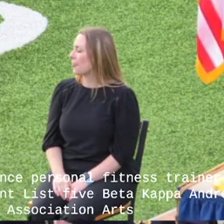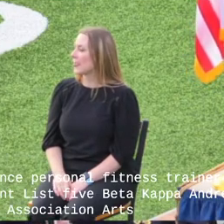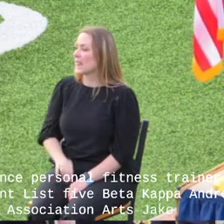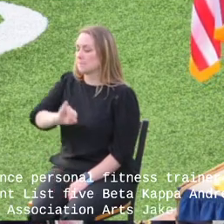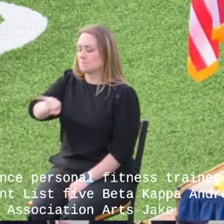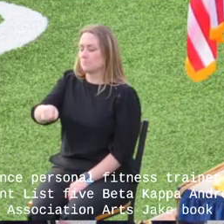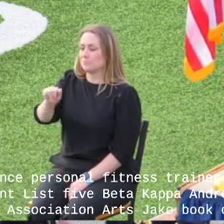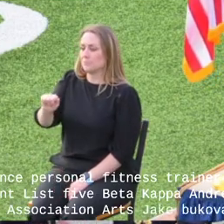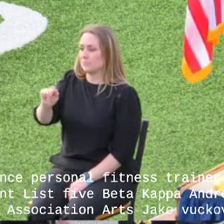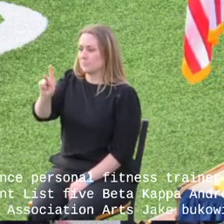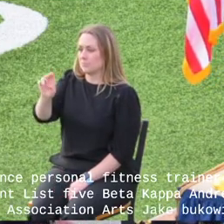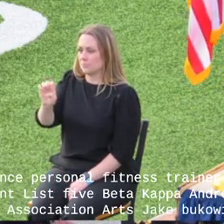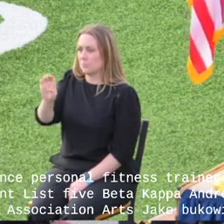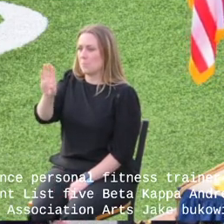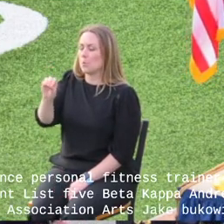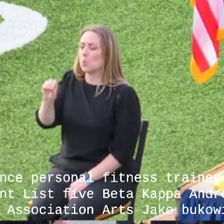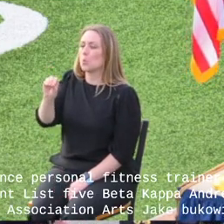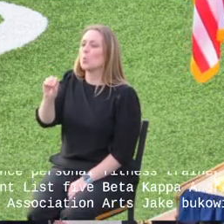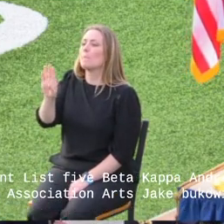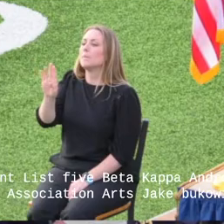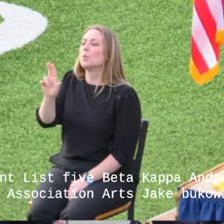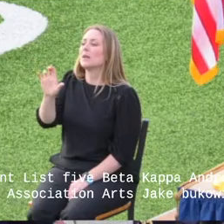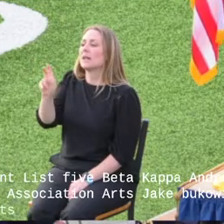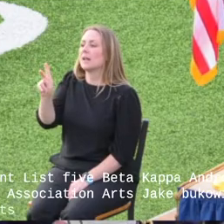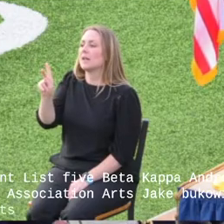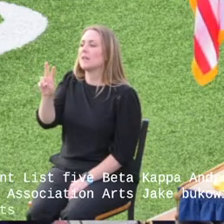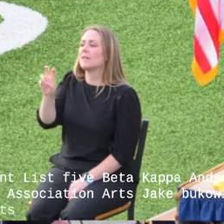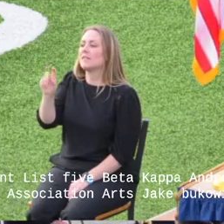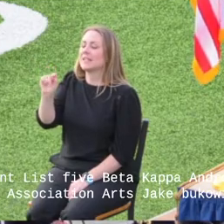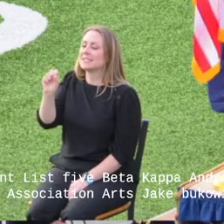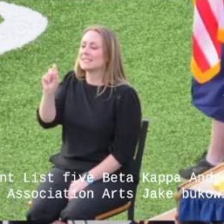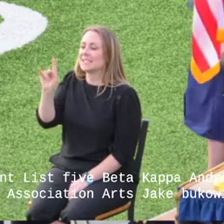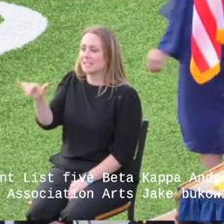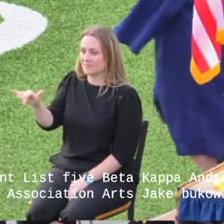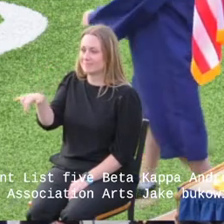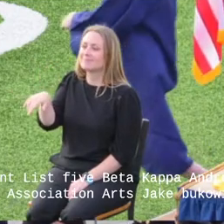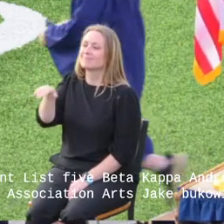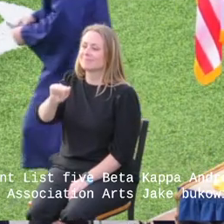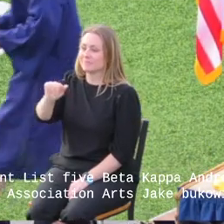Jake Bukovetsky, Associate in Arts, Phi Theta Kappa.